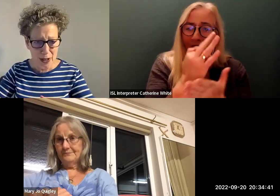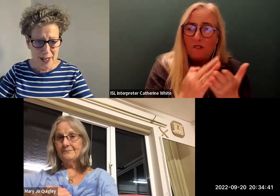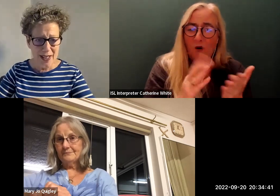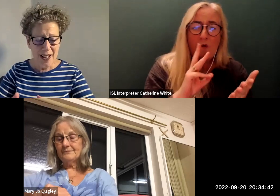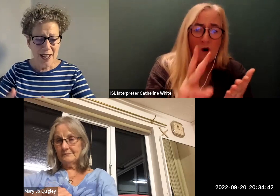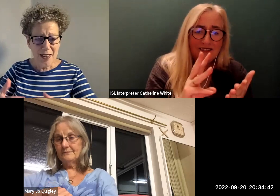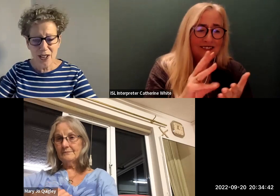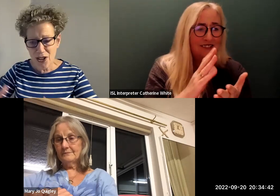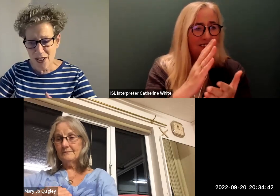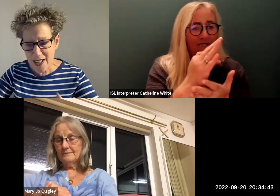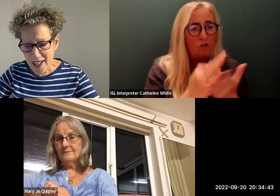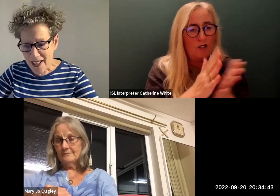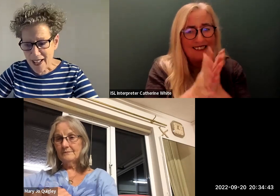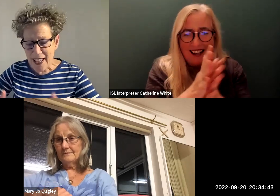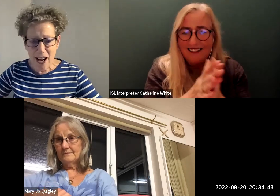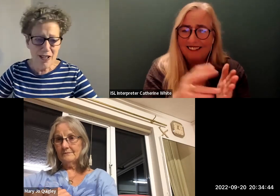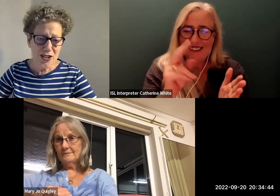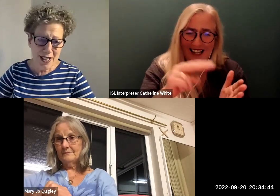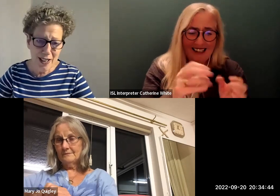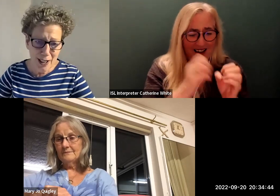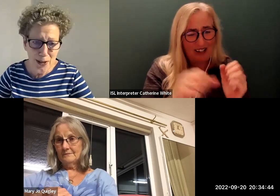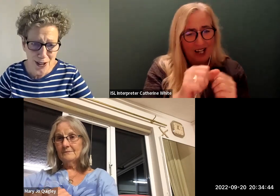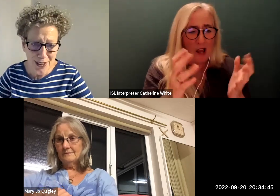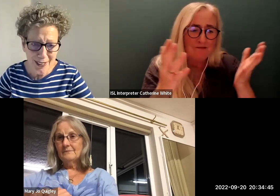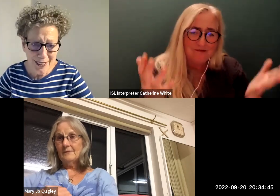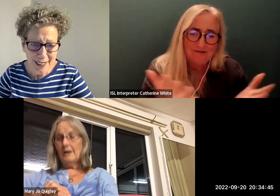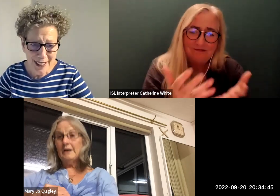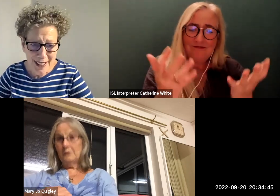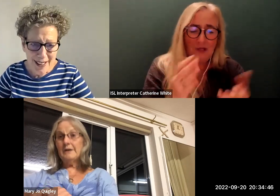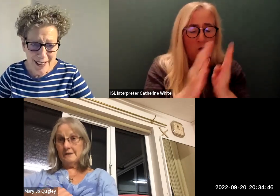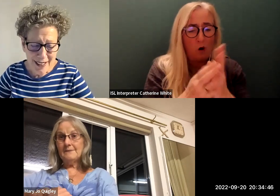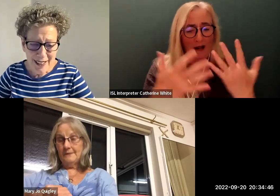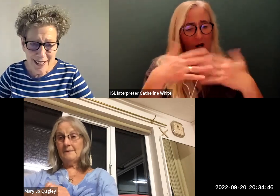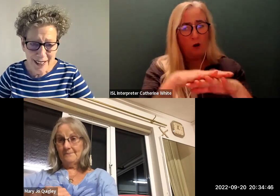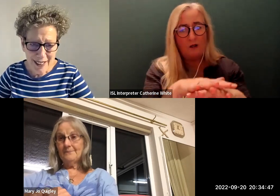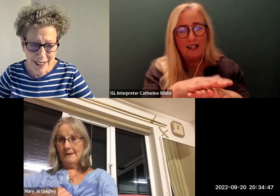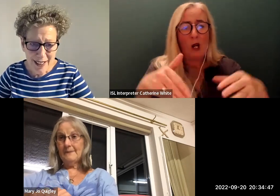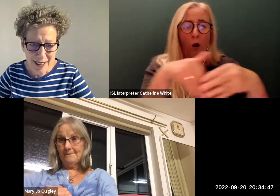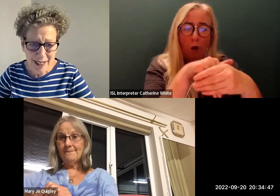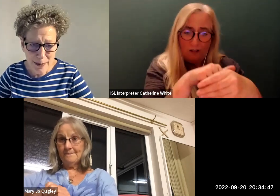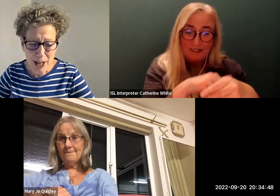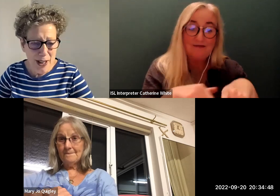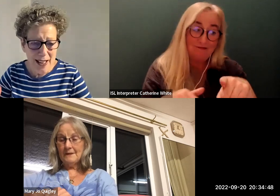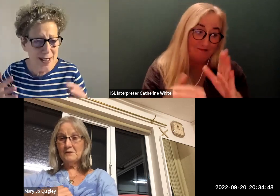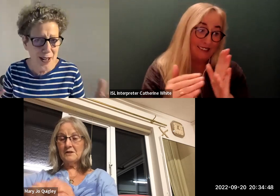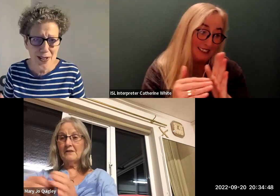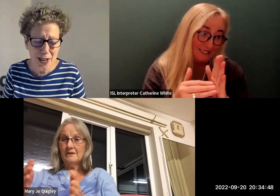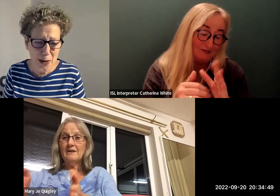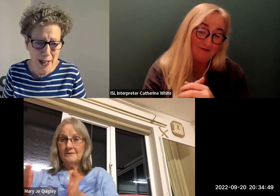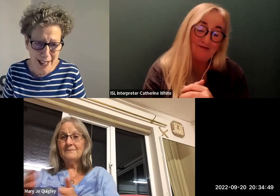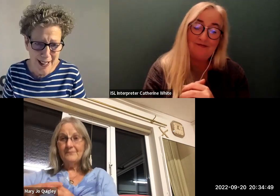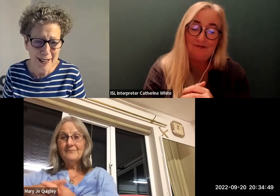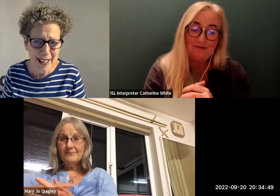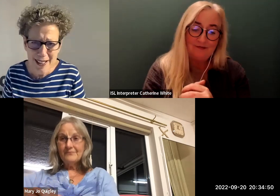few words, that can Mm-hmm. just encourage that inclusion. Include, yes, yeah, yeah. Mm-hmm. You know, As kids you said, learn